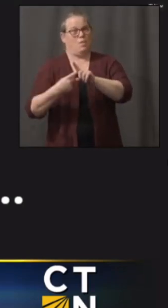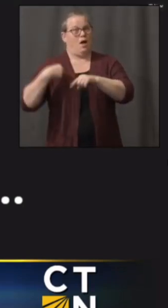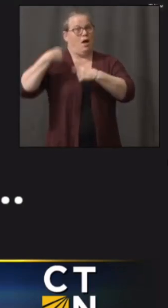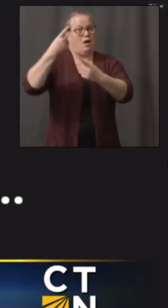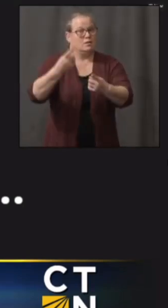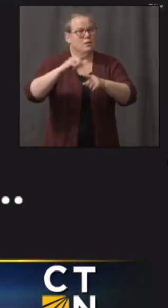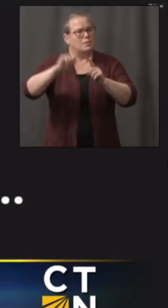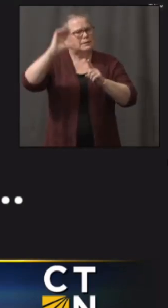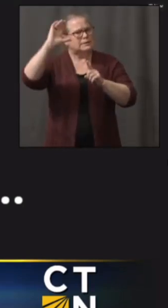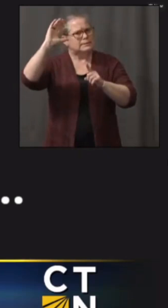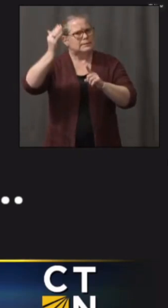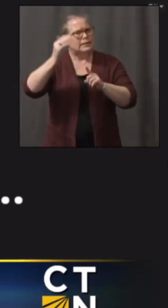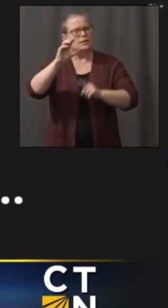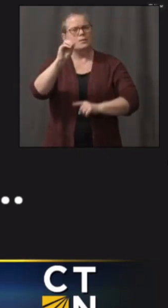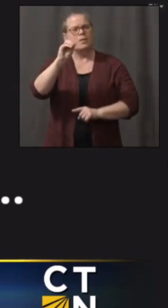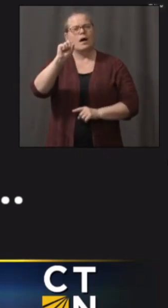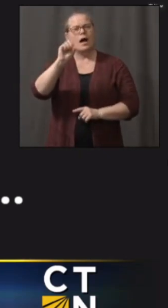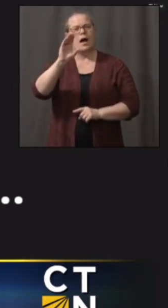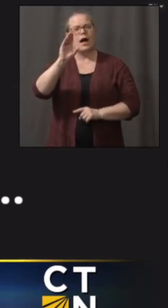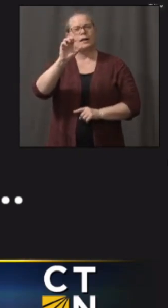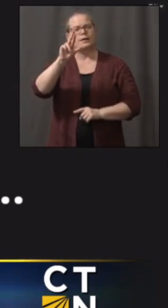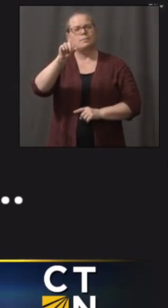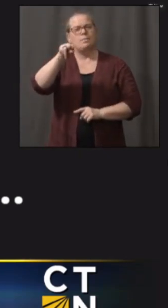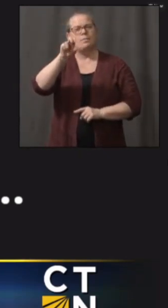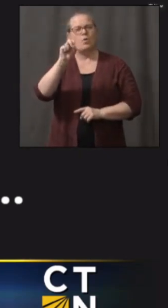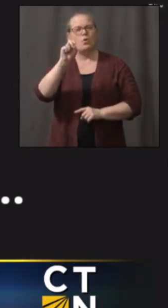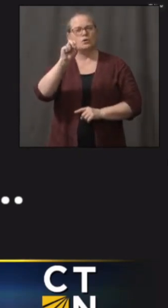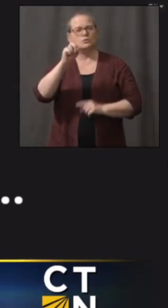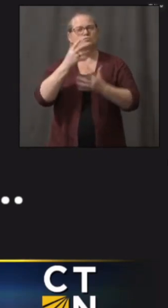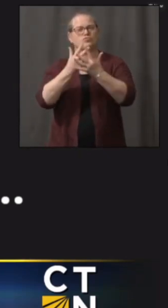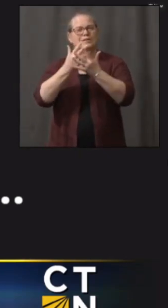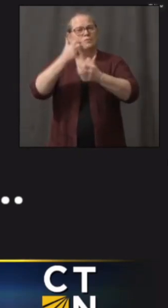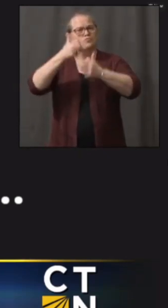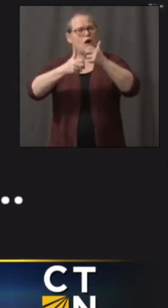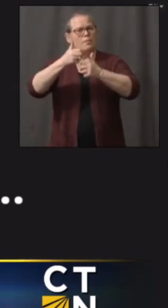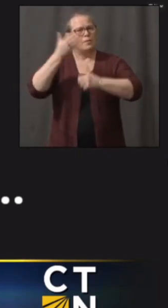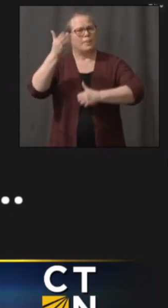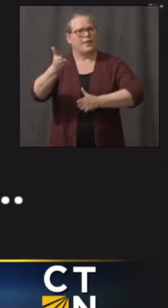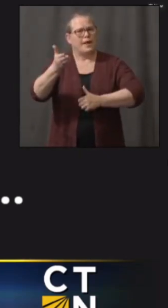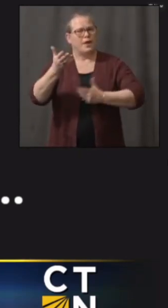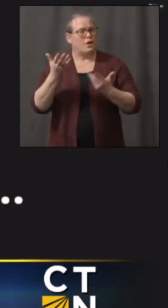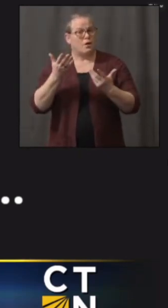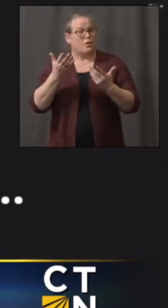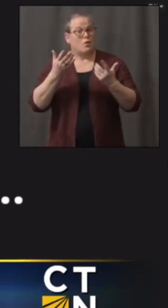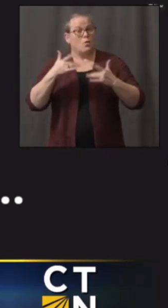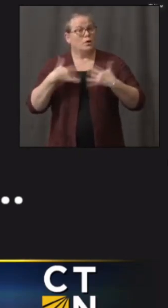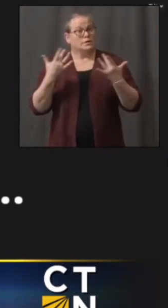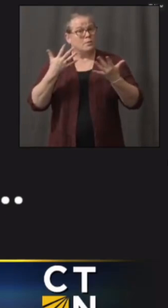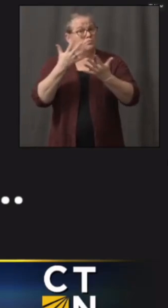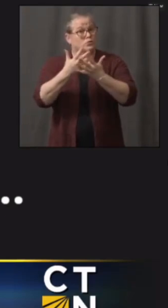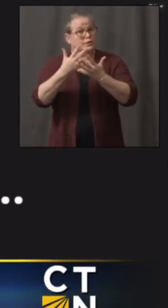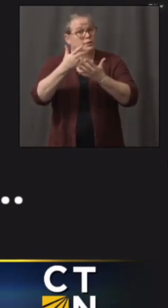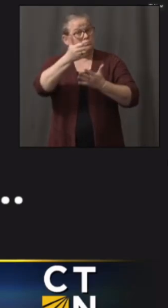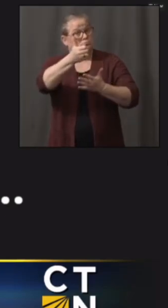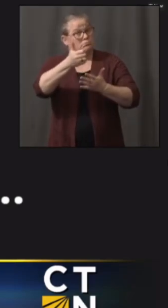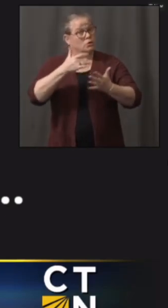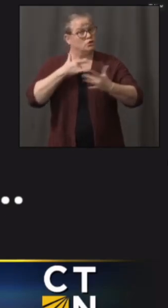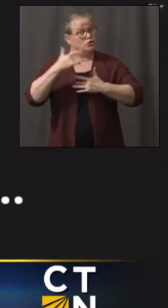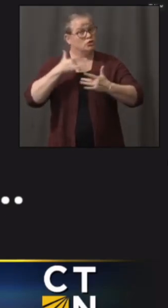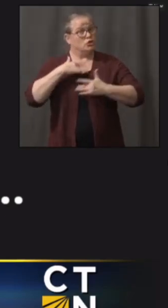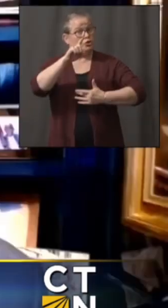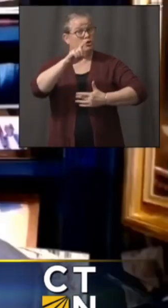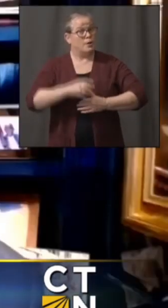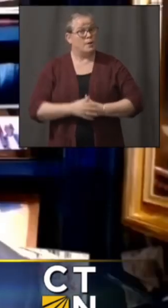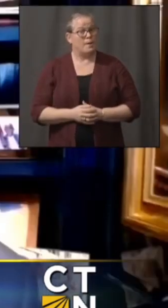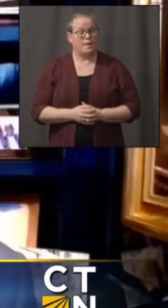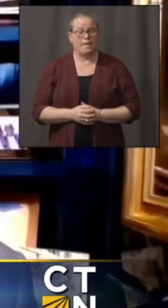an issue at Osborne as opposed to some of the others. What do you know about what's happening in the prisons, and is there any concern there? Well, there's